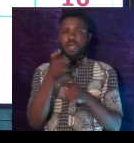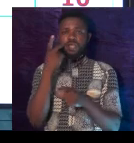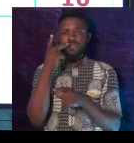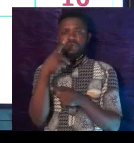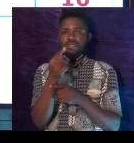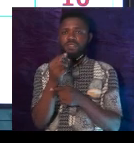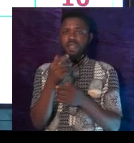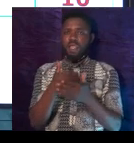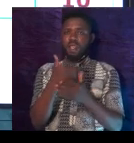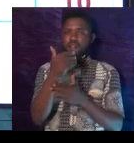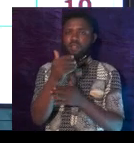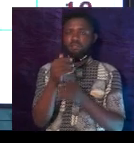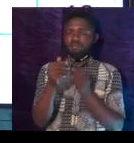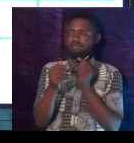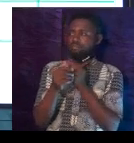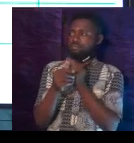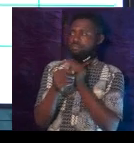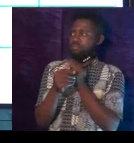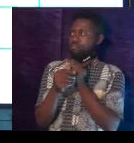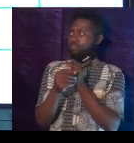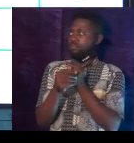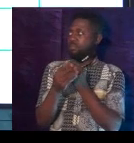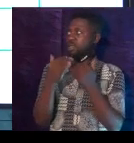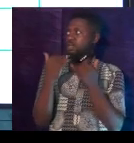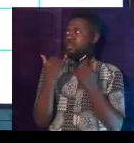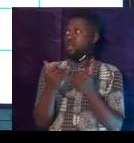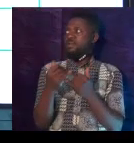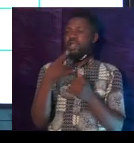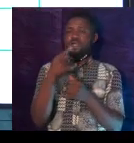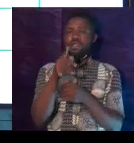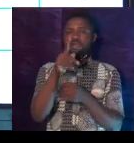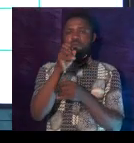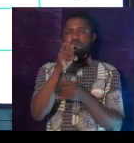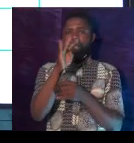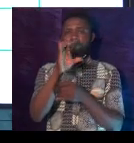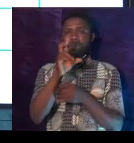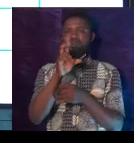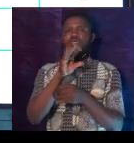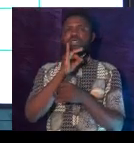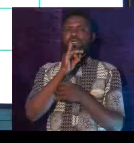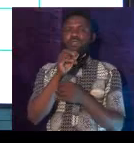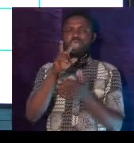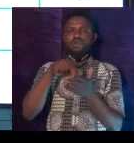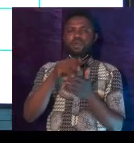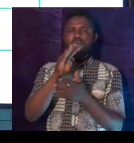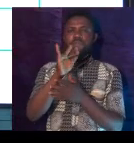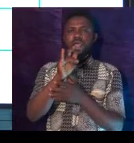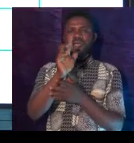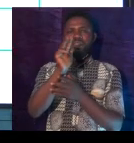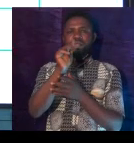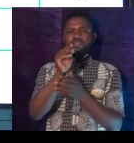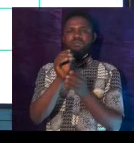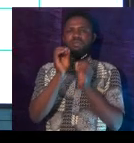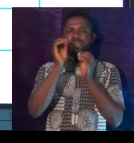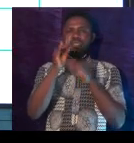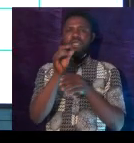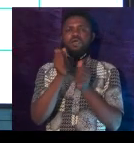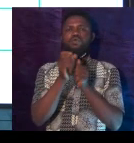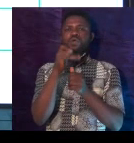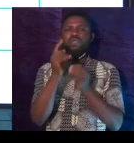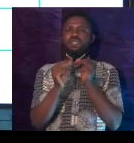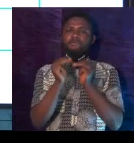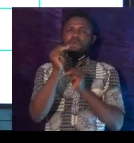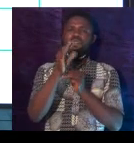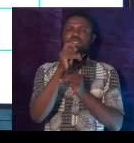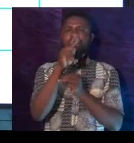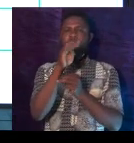Well, let's see the next screen and see whether we're going to get that right. Now, the Punch newspaper is read by 13 teachers. So which one